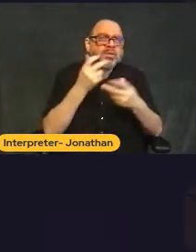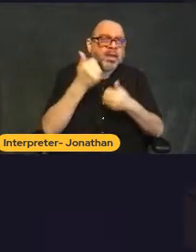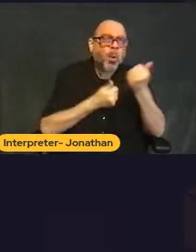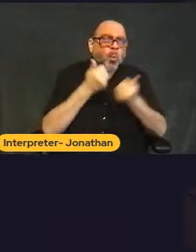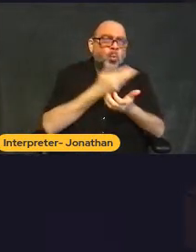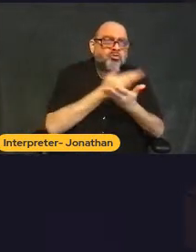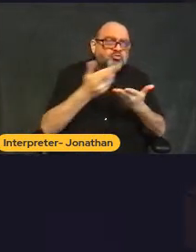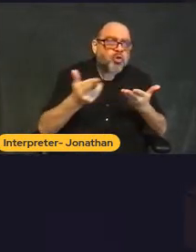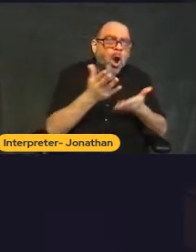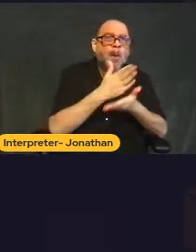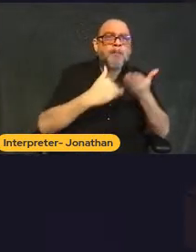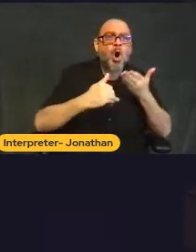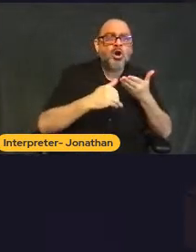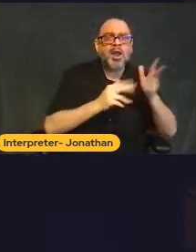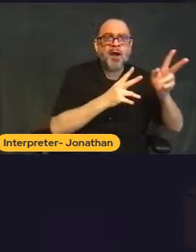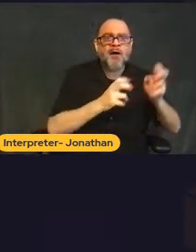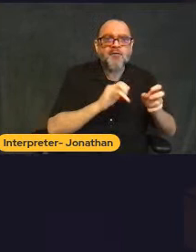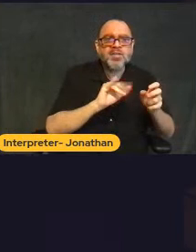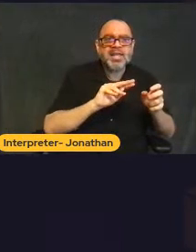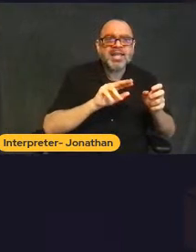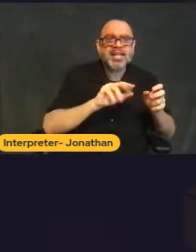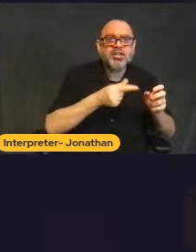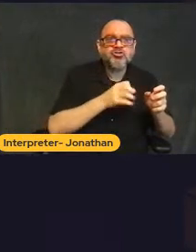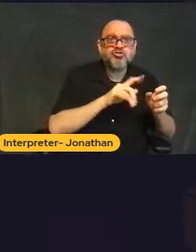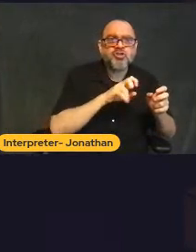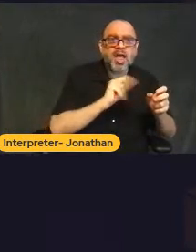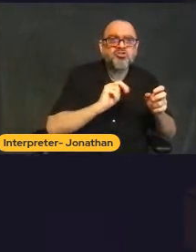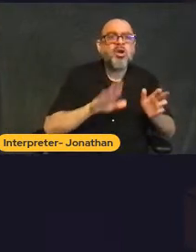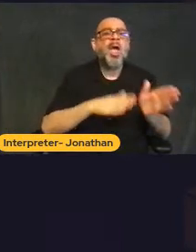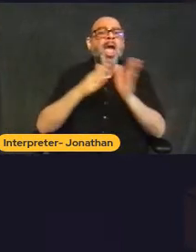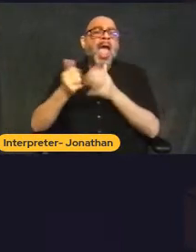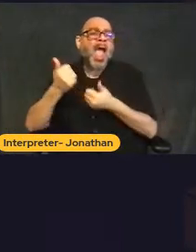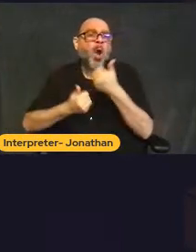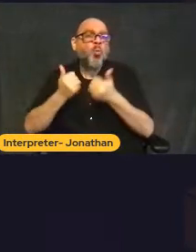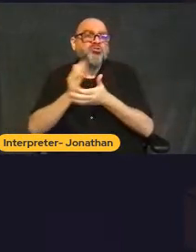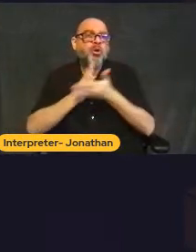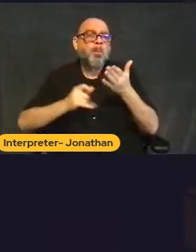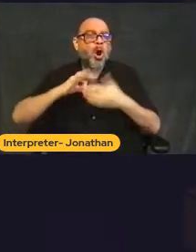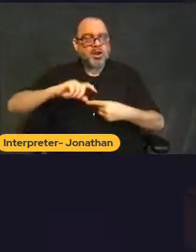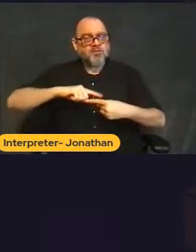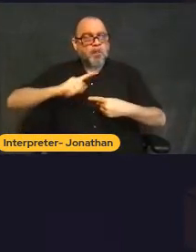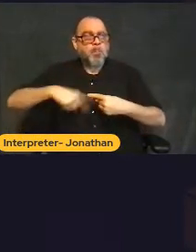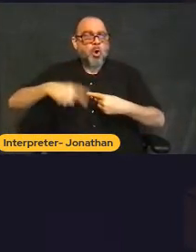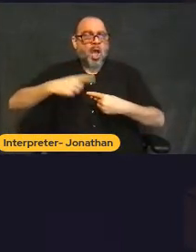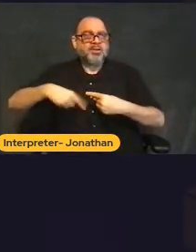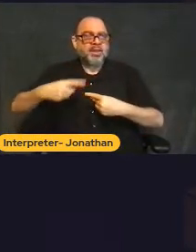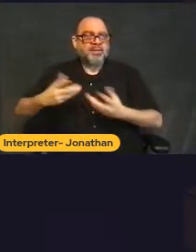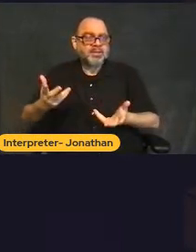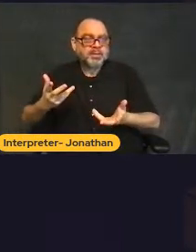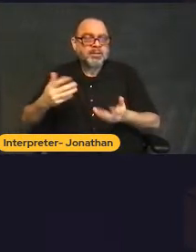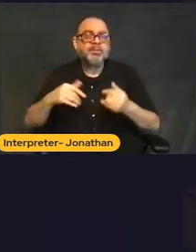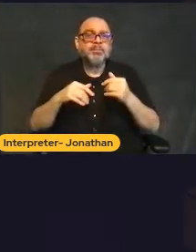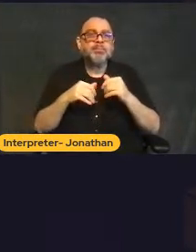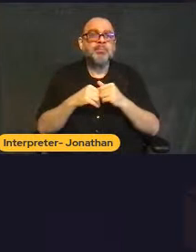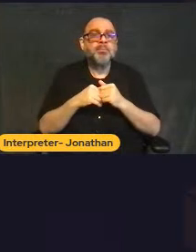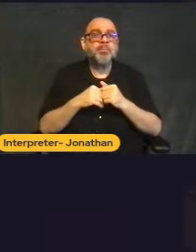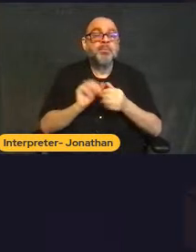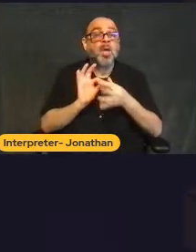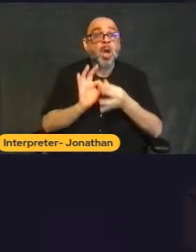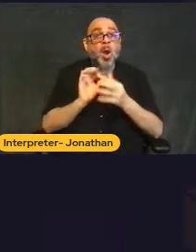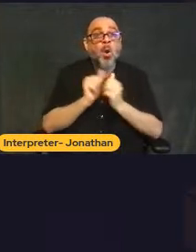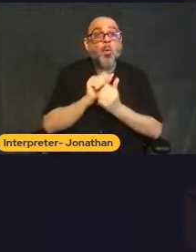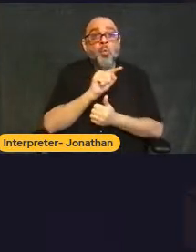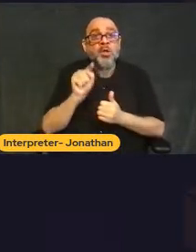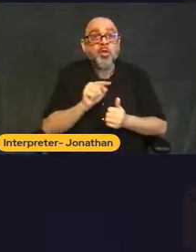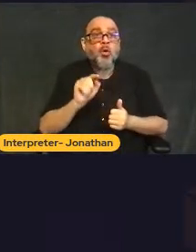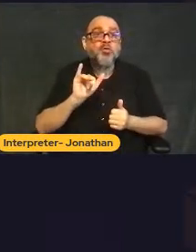the ingestion construct and which belong to the processing construct. And additionally to those icons or nodes,